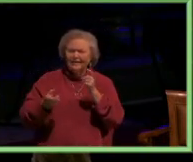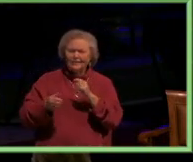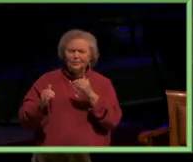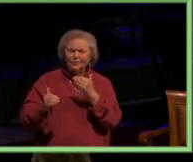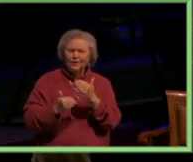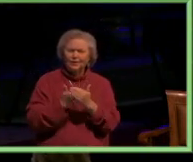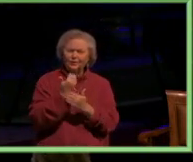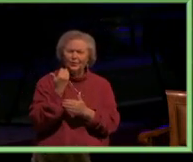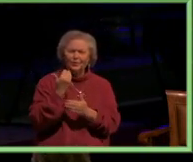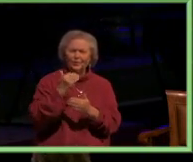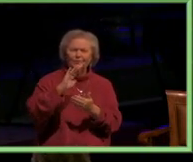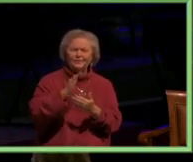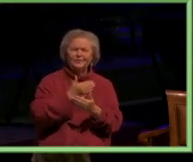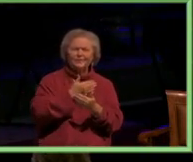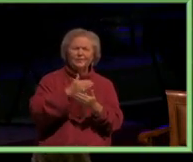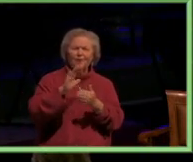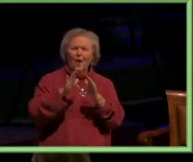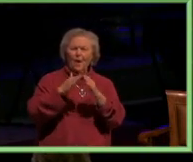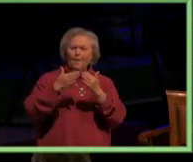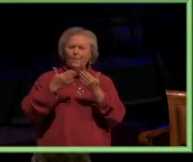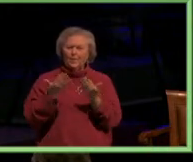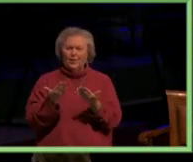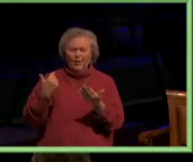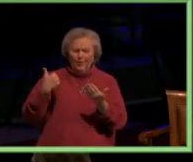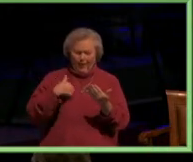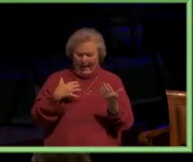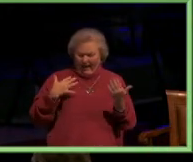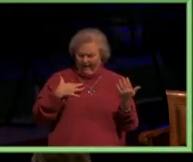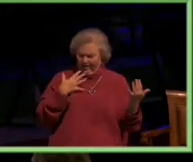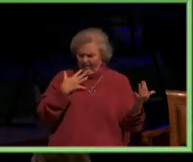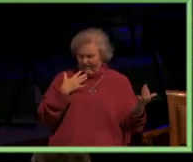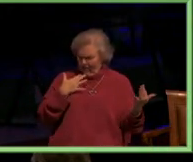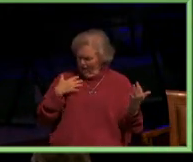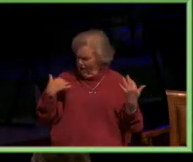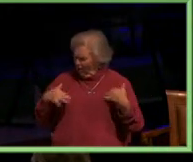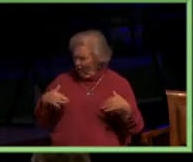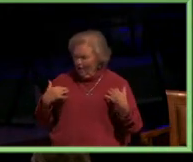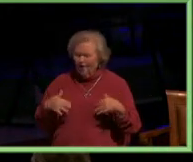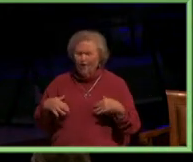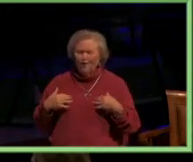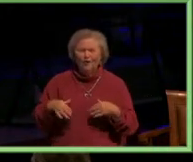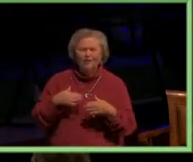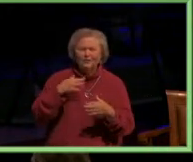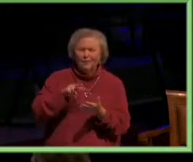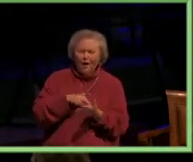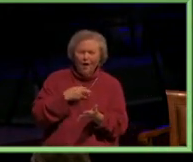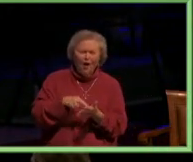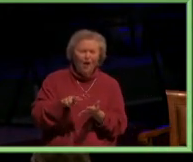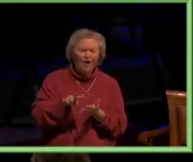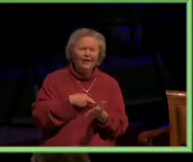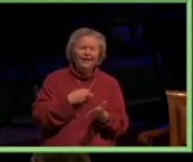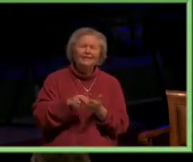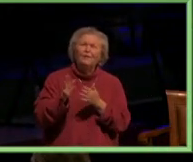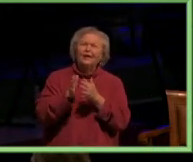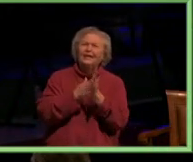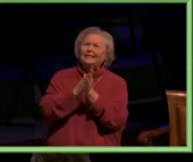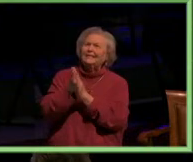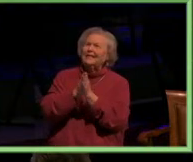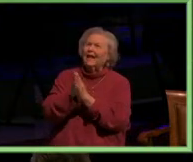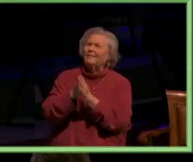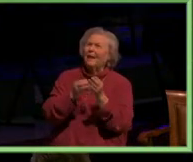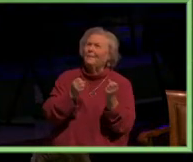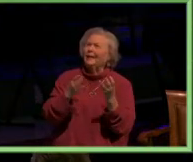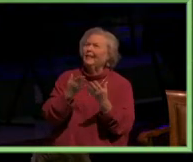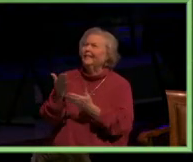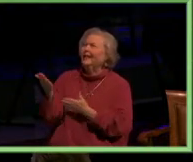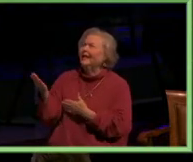wear festive colors, we have parties, and Lord, it's just a good thing, and we're excited about it. But Father, we also know